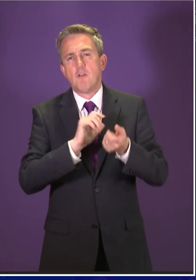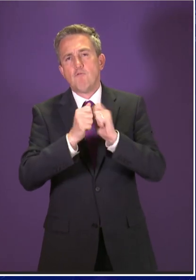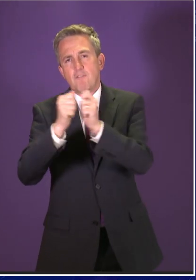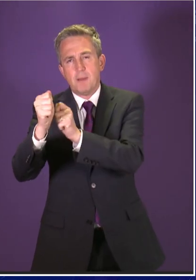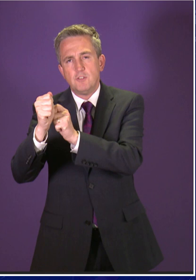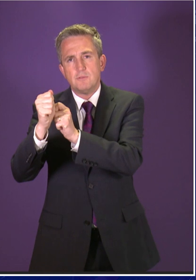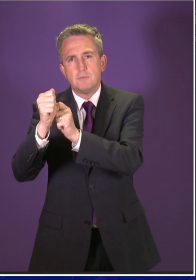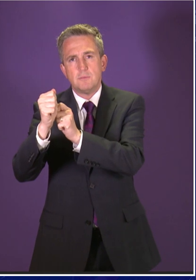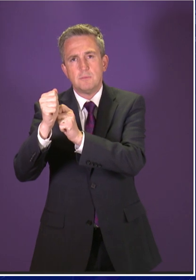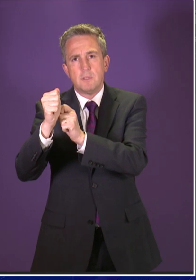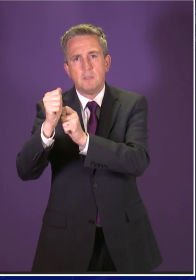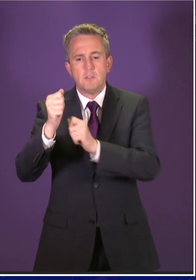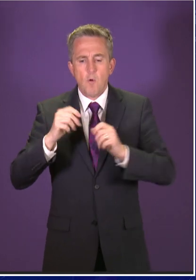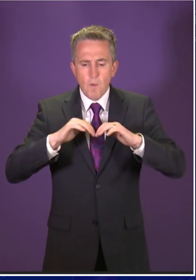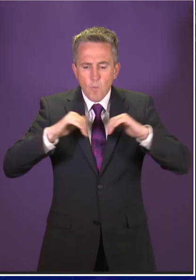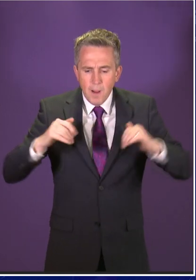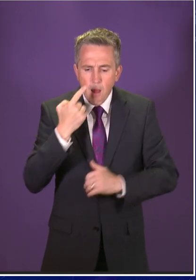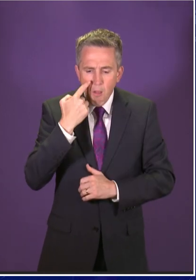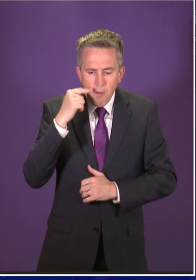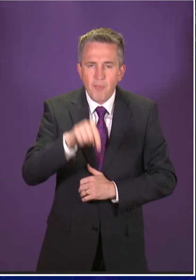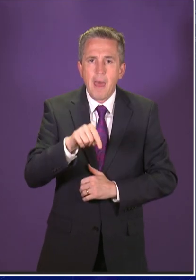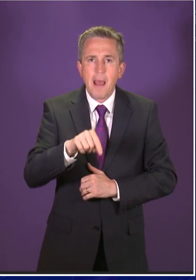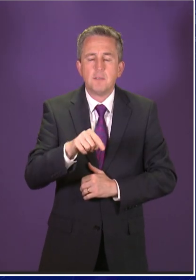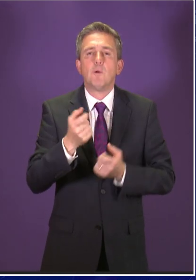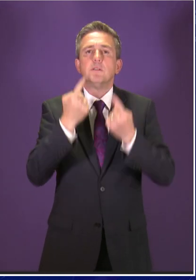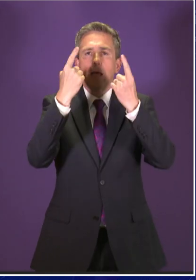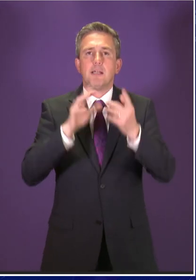understanding the nature of that change that I think we can begin to address the importance of culture.